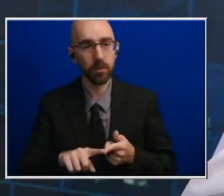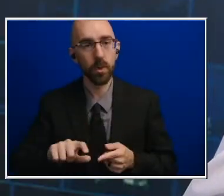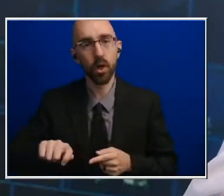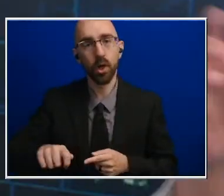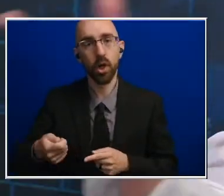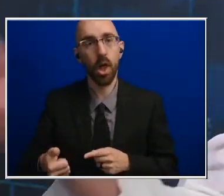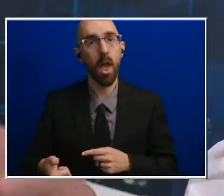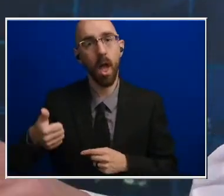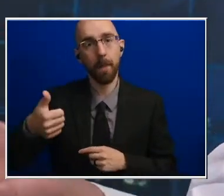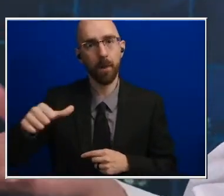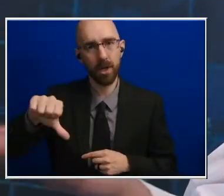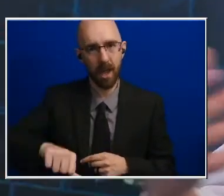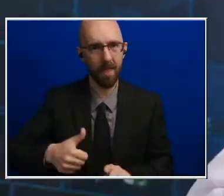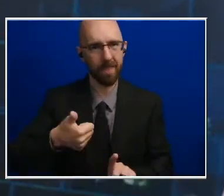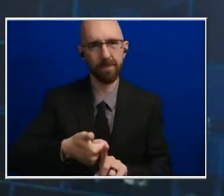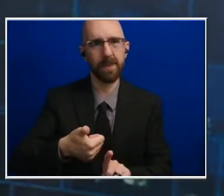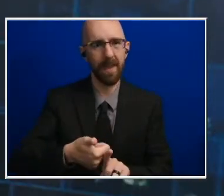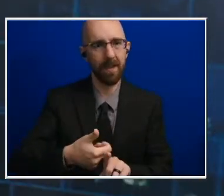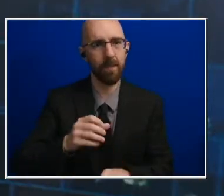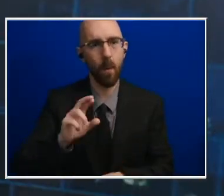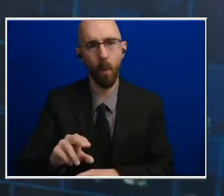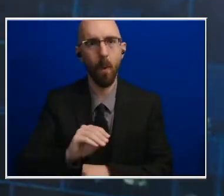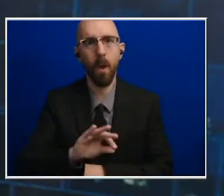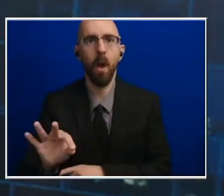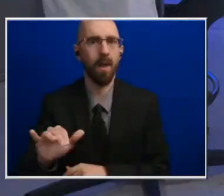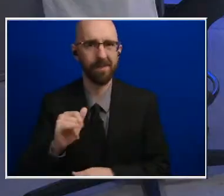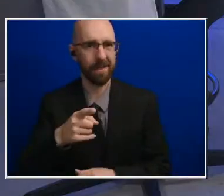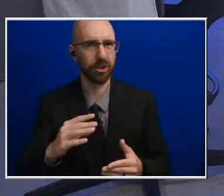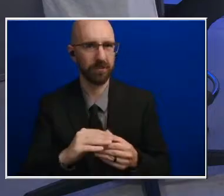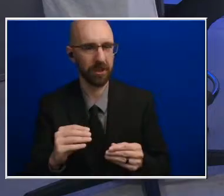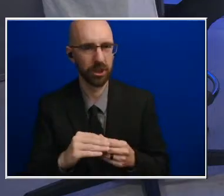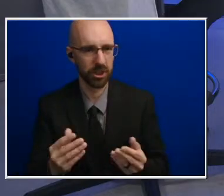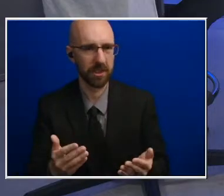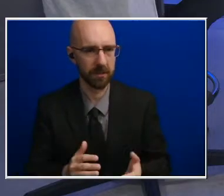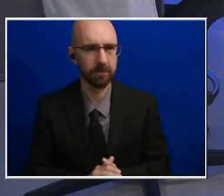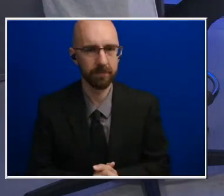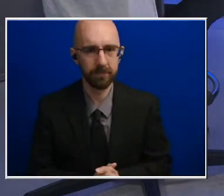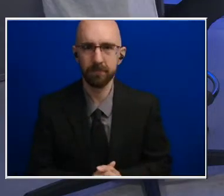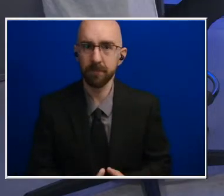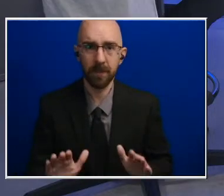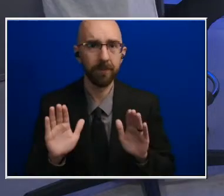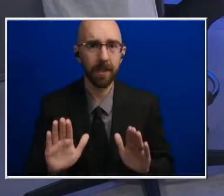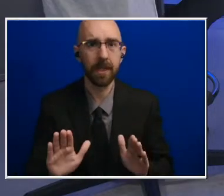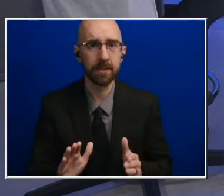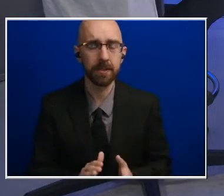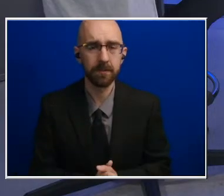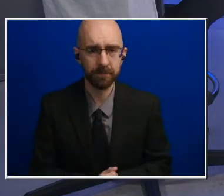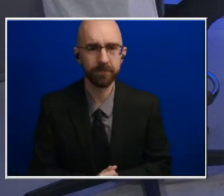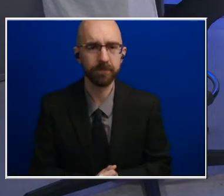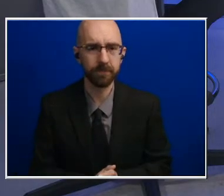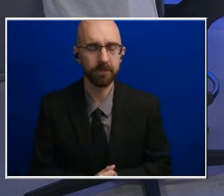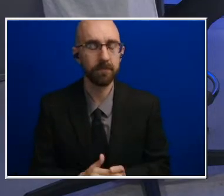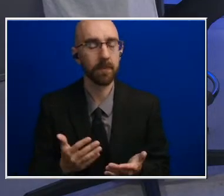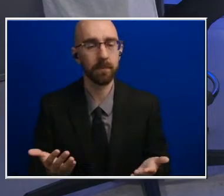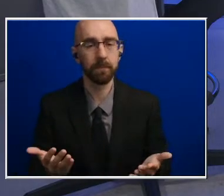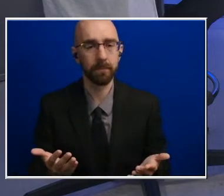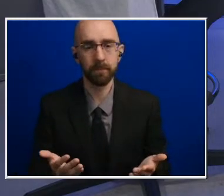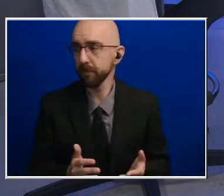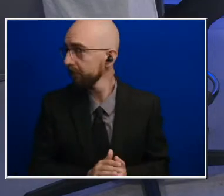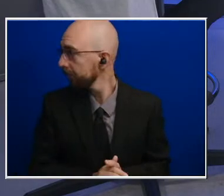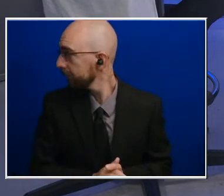own, or off, as she said. Yeah. That's fantastic. Yeah. So, but it's